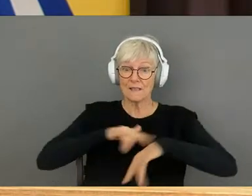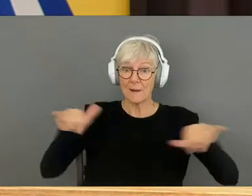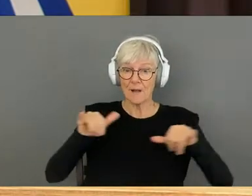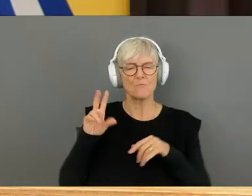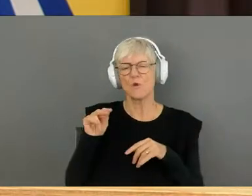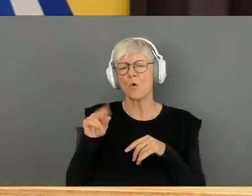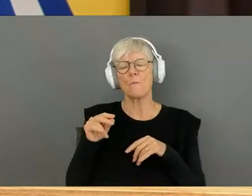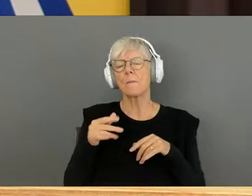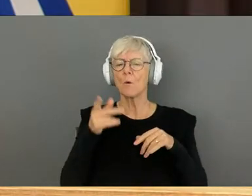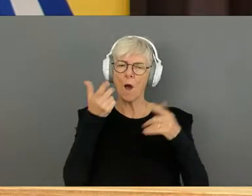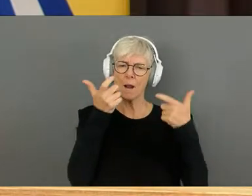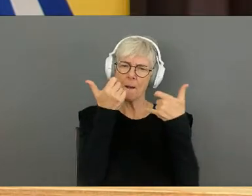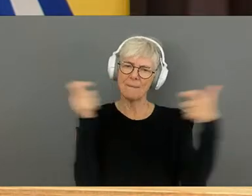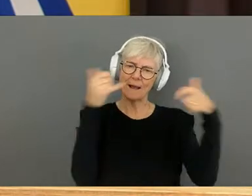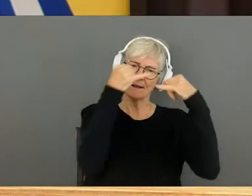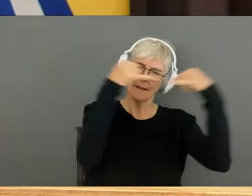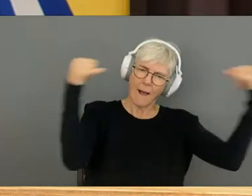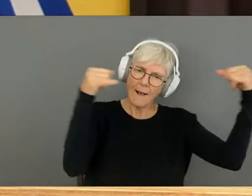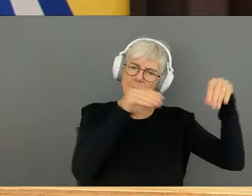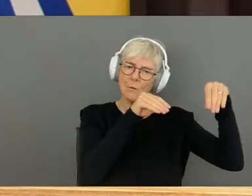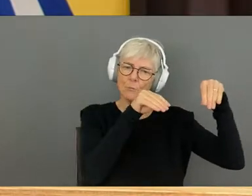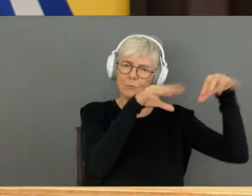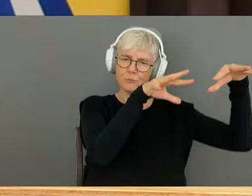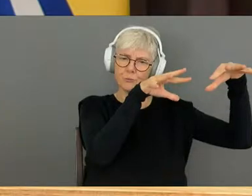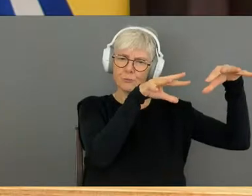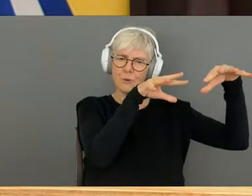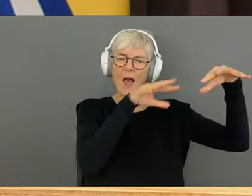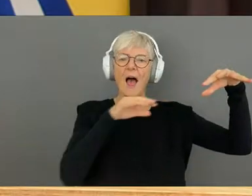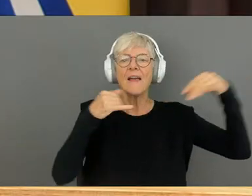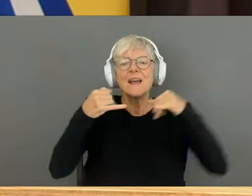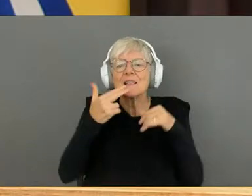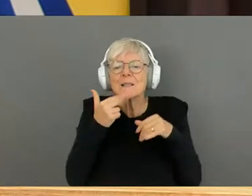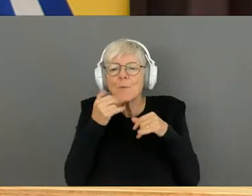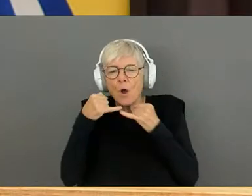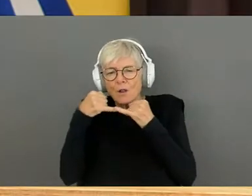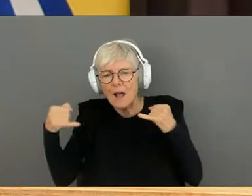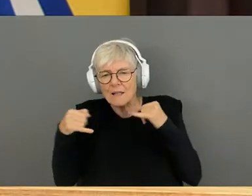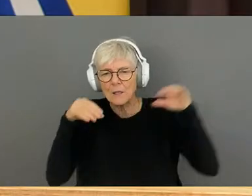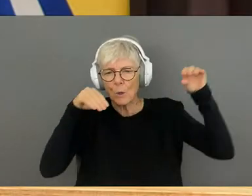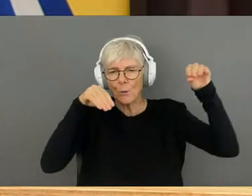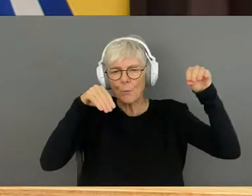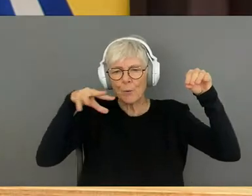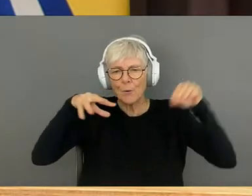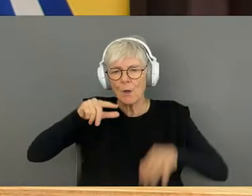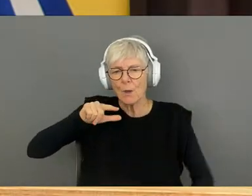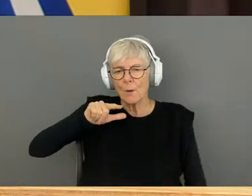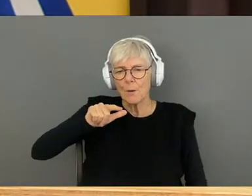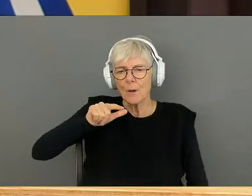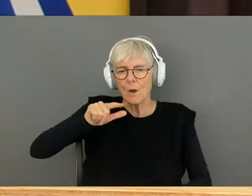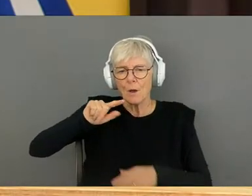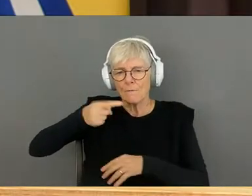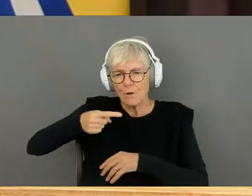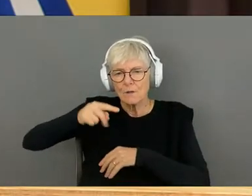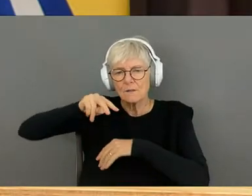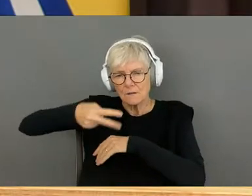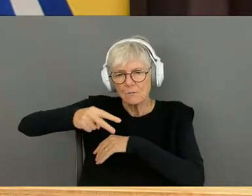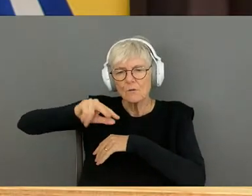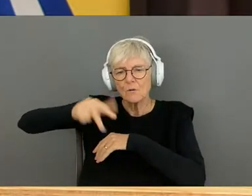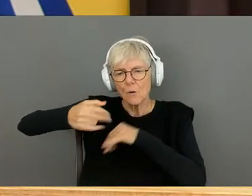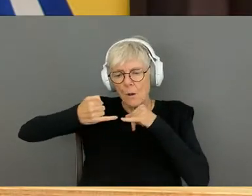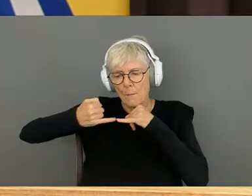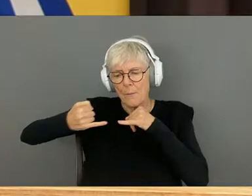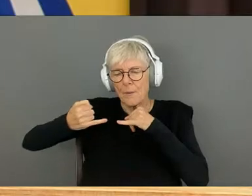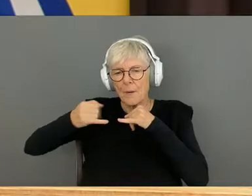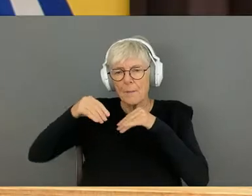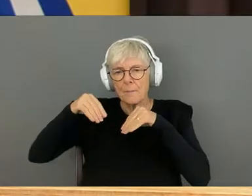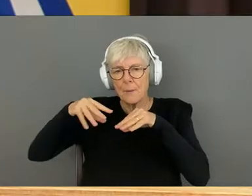but the sidelines come on one at a time. So I would say at this point, there's no concern around